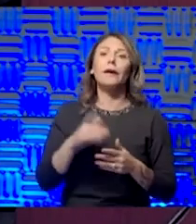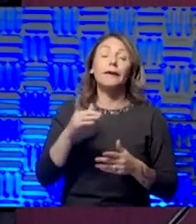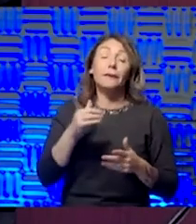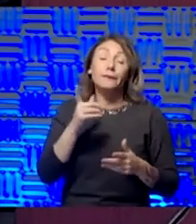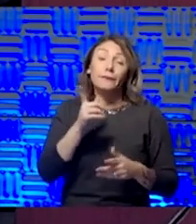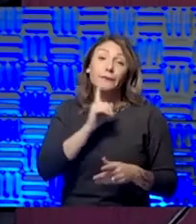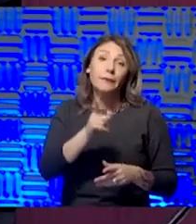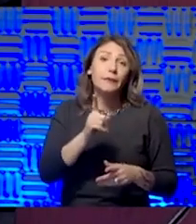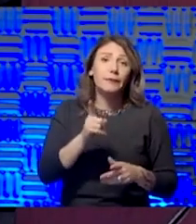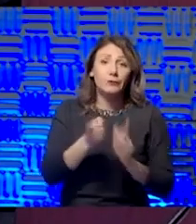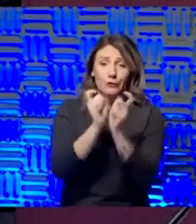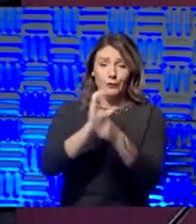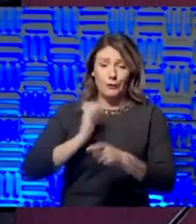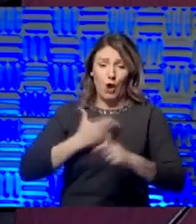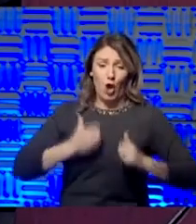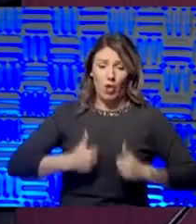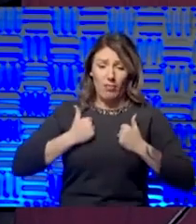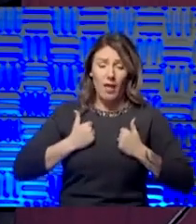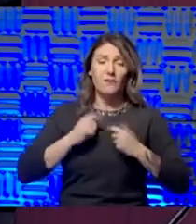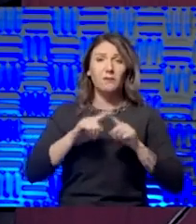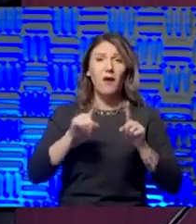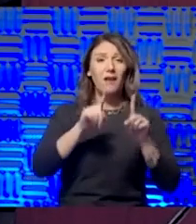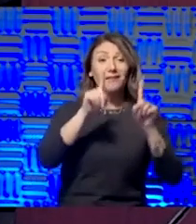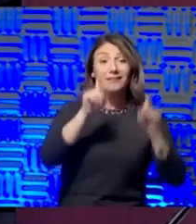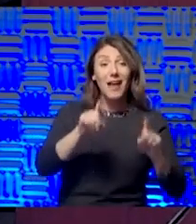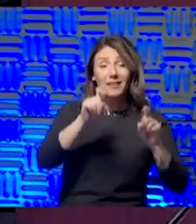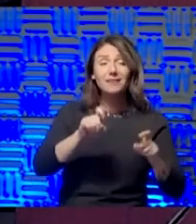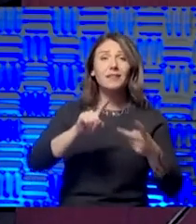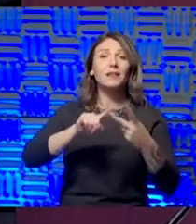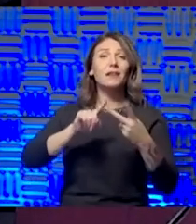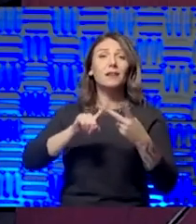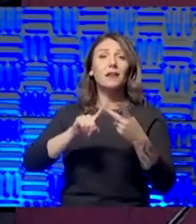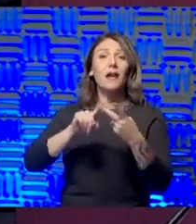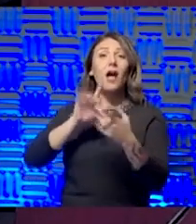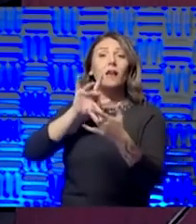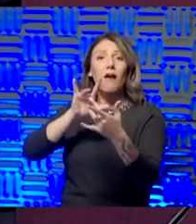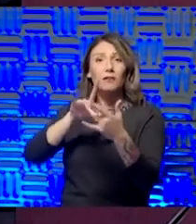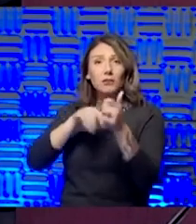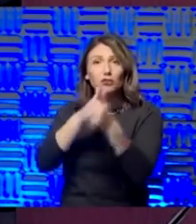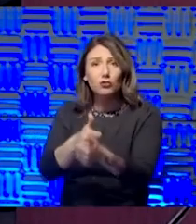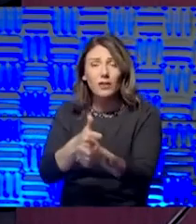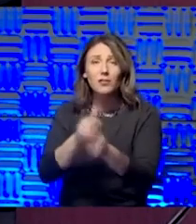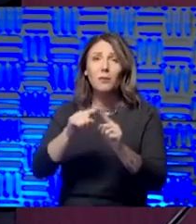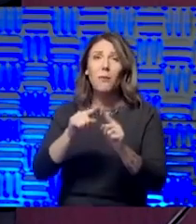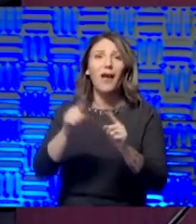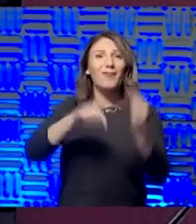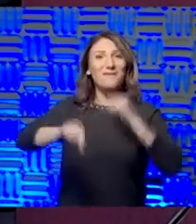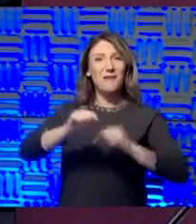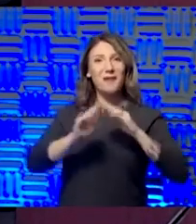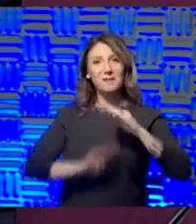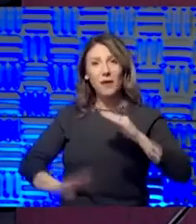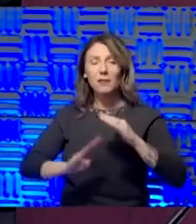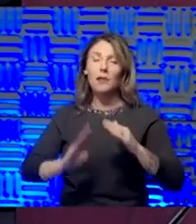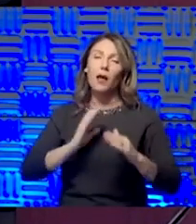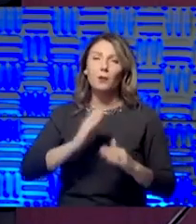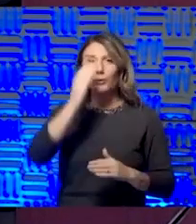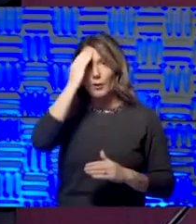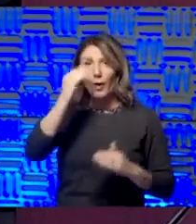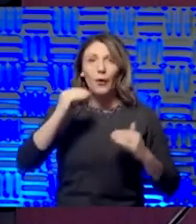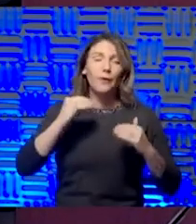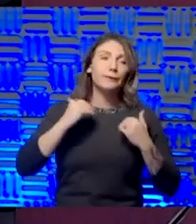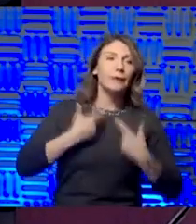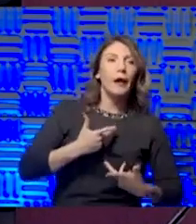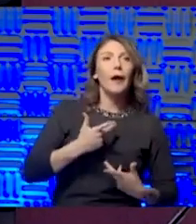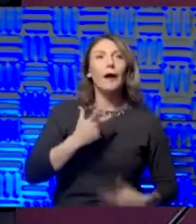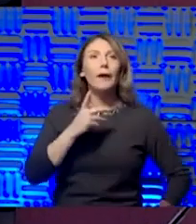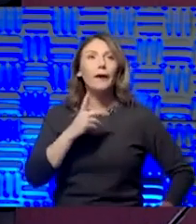change. But testing, contact tracing, and still, you know, it comes back to the basics. You know, I'm sure you're tired of us saying it, and yet